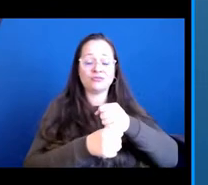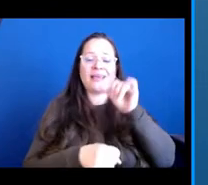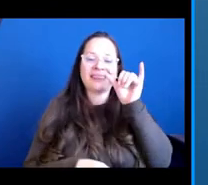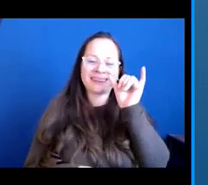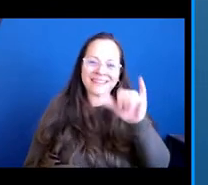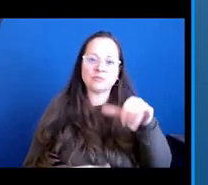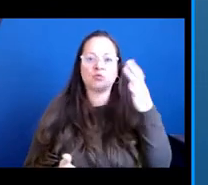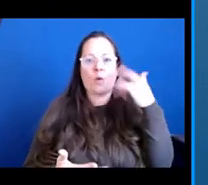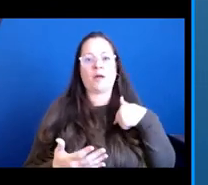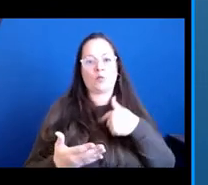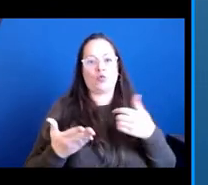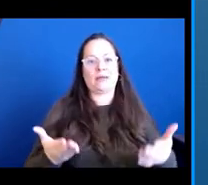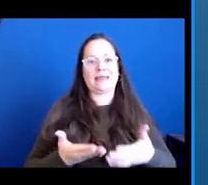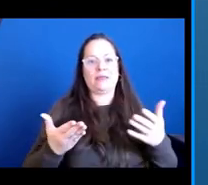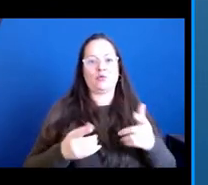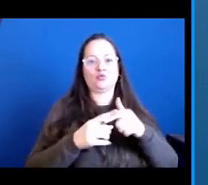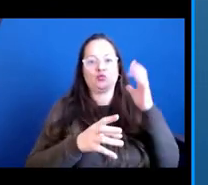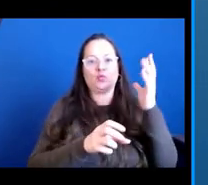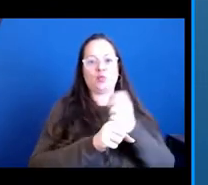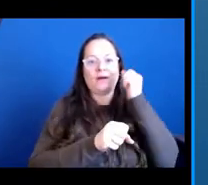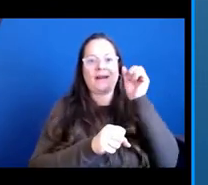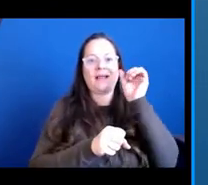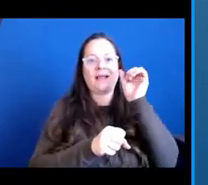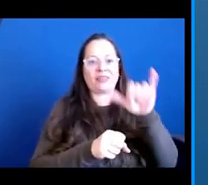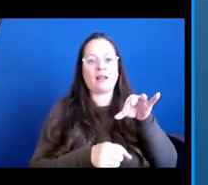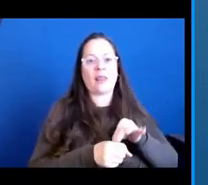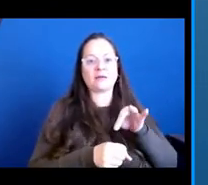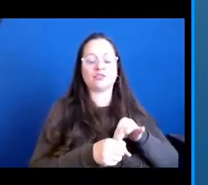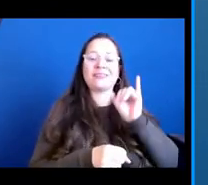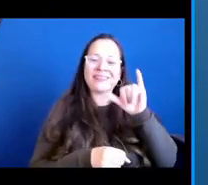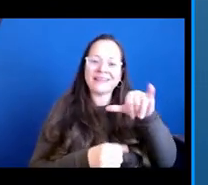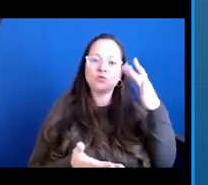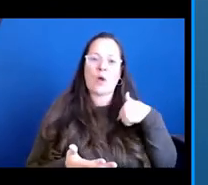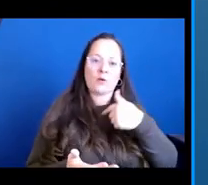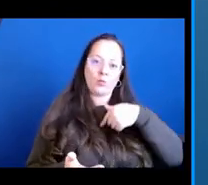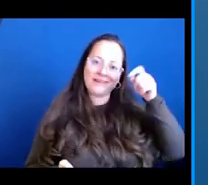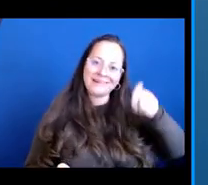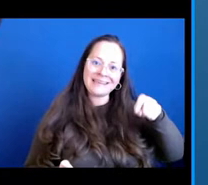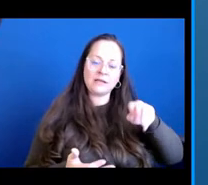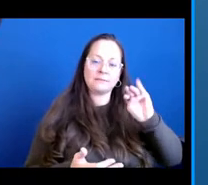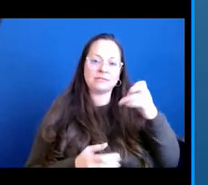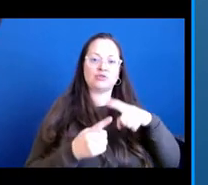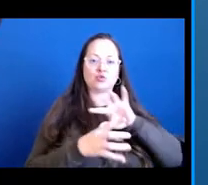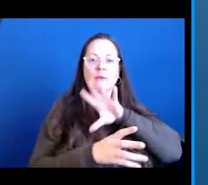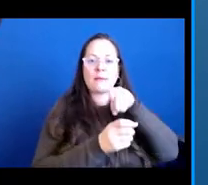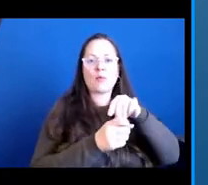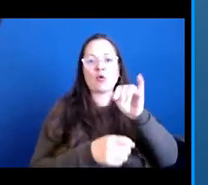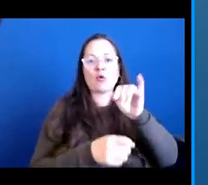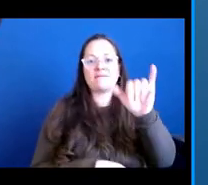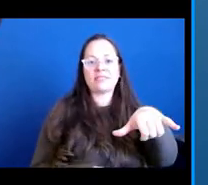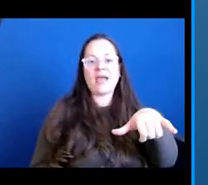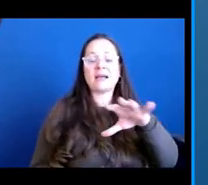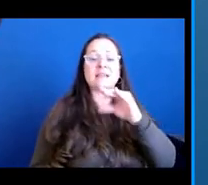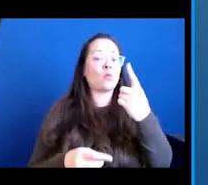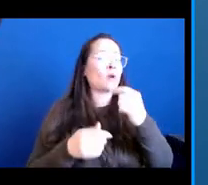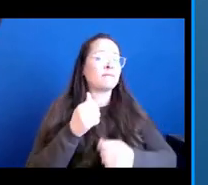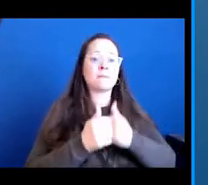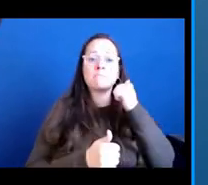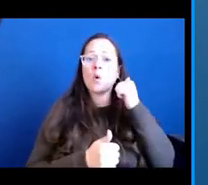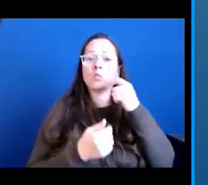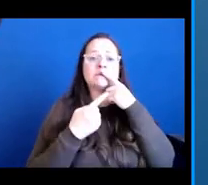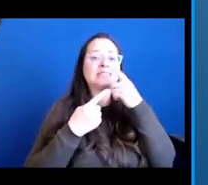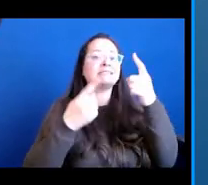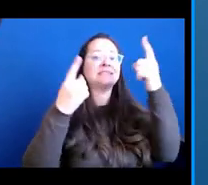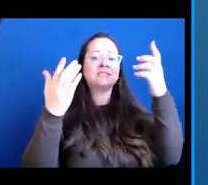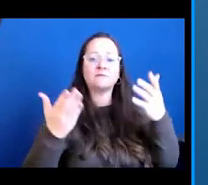we're here to win elections and that's why we need Michigan to be part of that and one of the most successful things that I'm